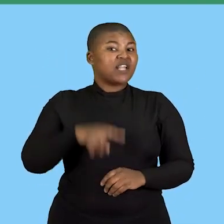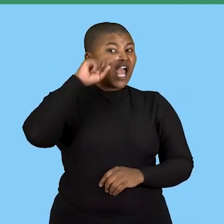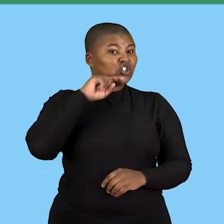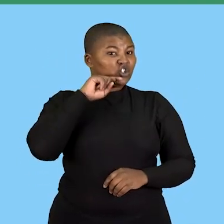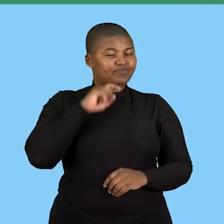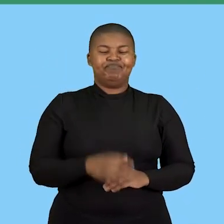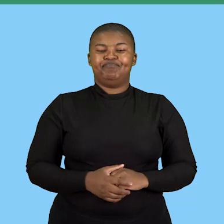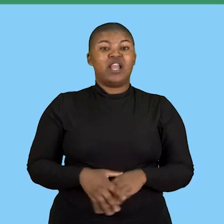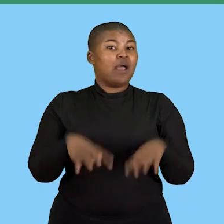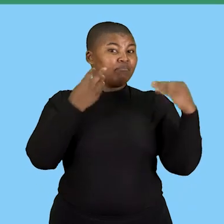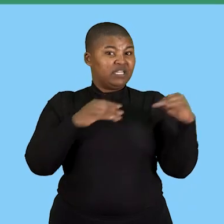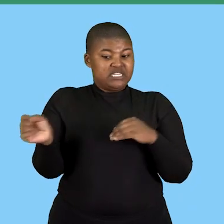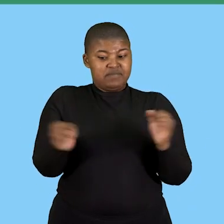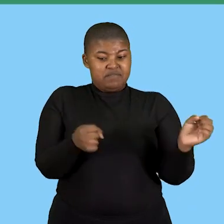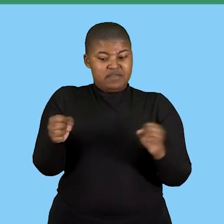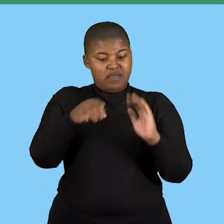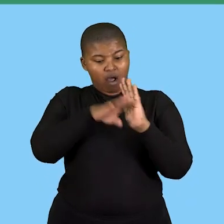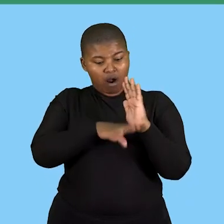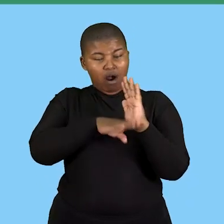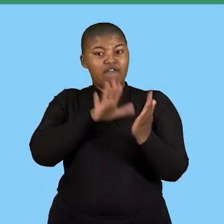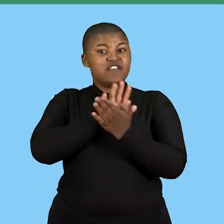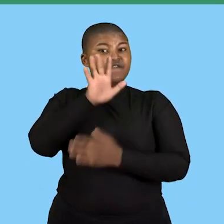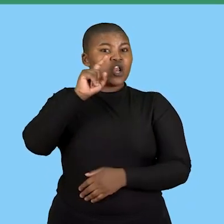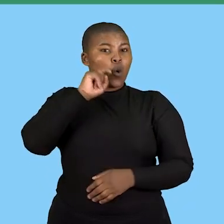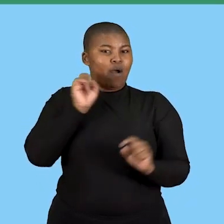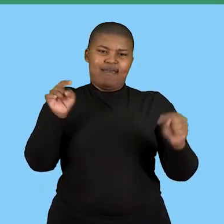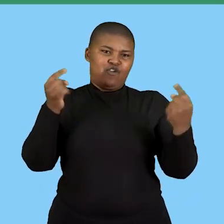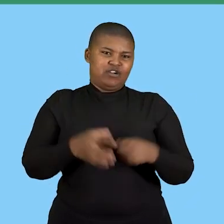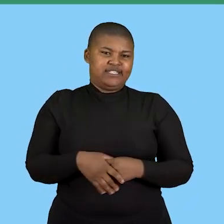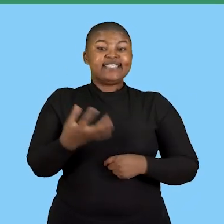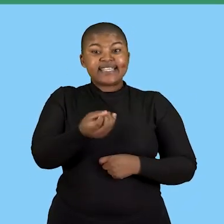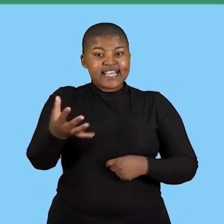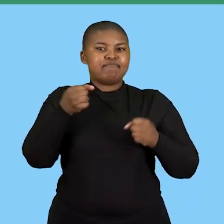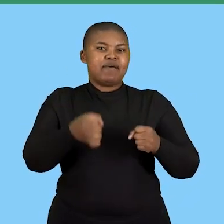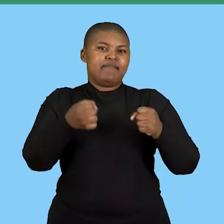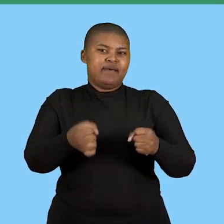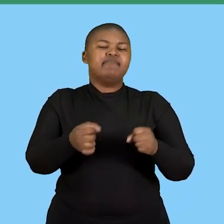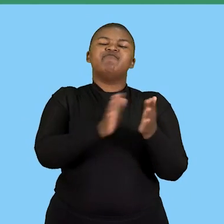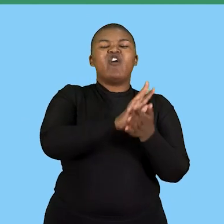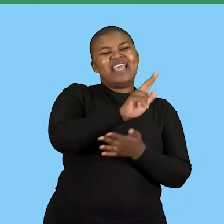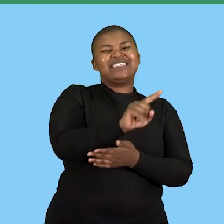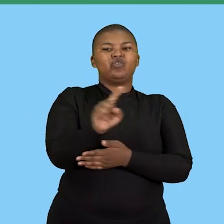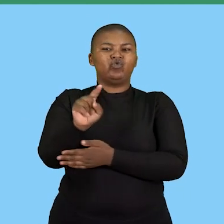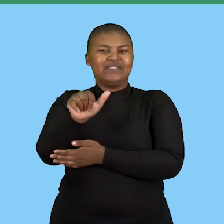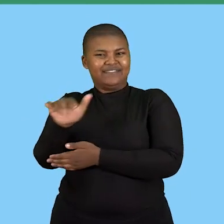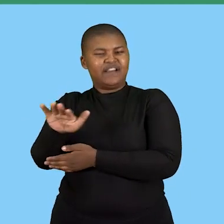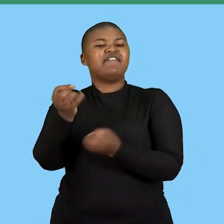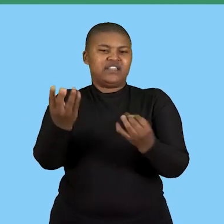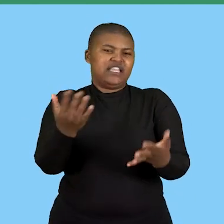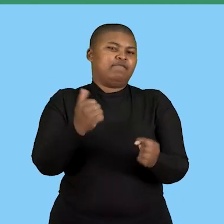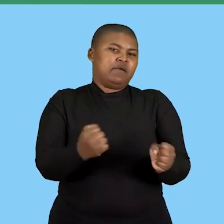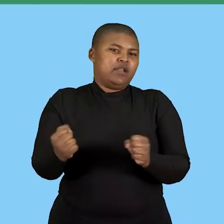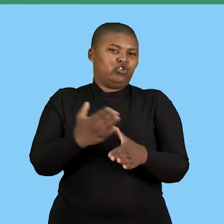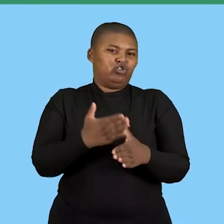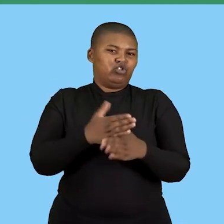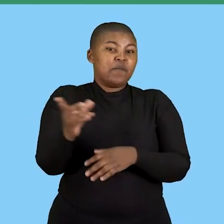A business may not employ children under the age of 15 or younger, and then the ages of permanent workers should vary from 18 to